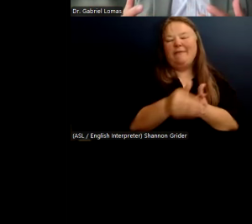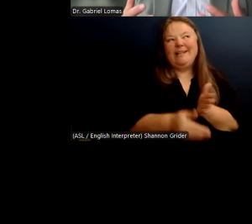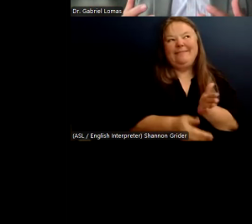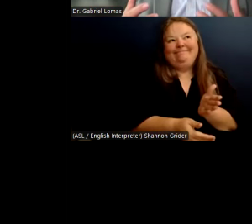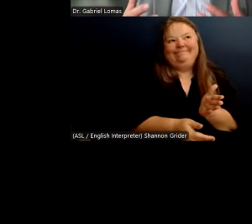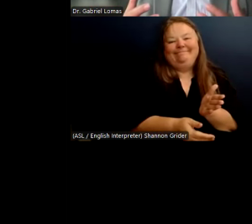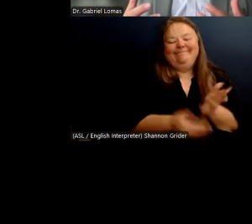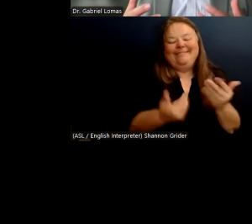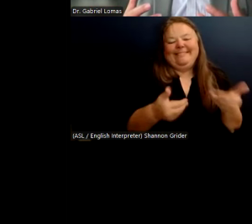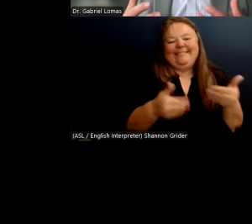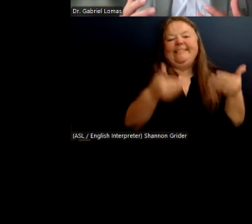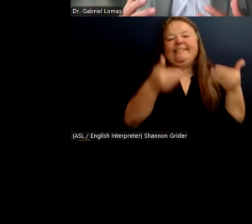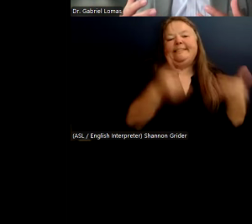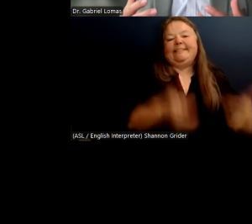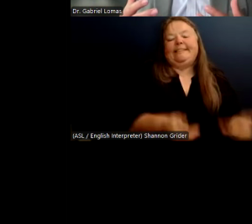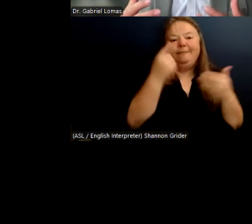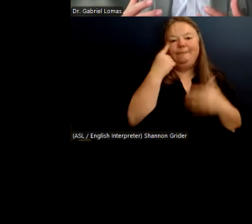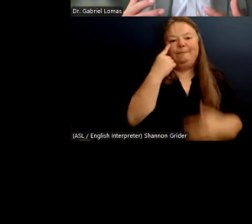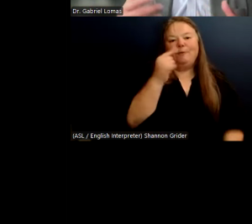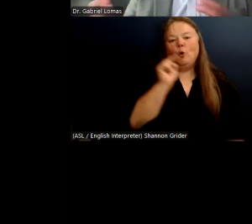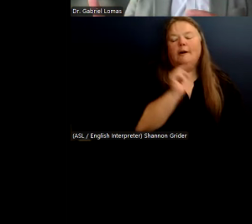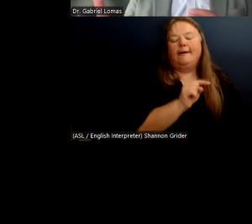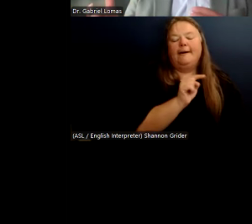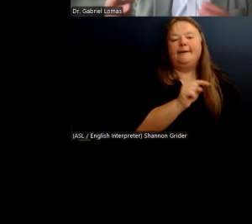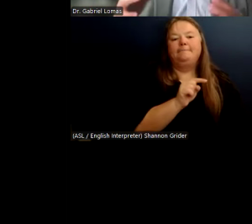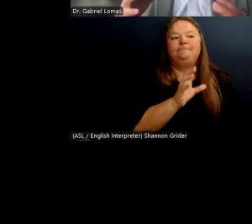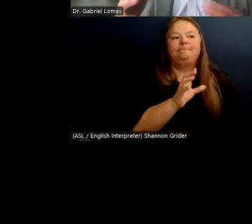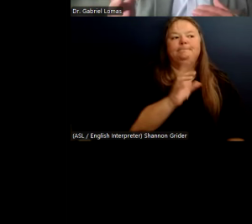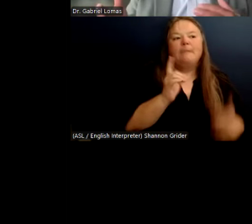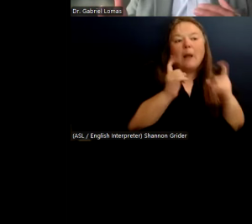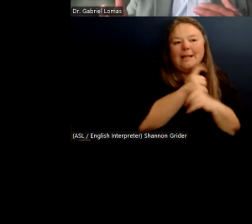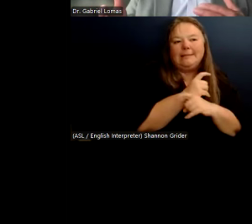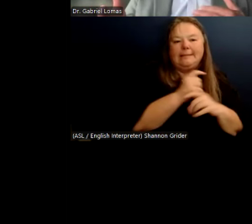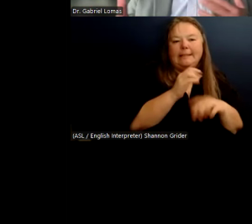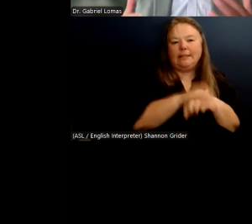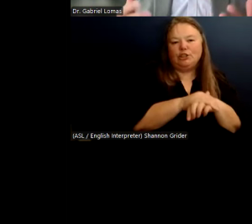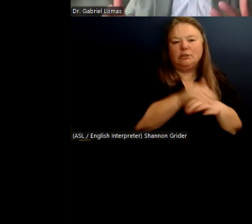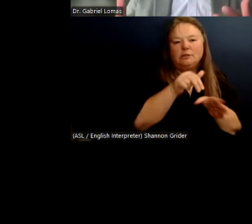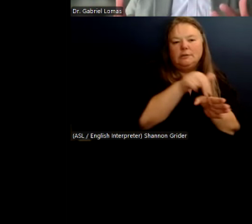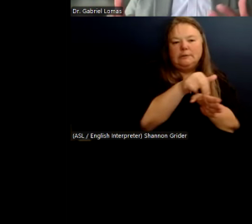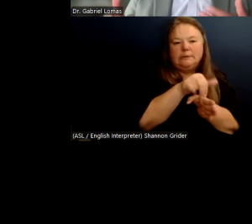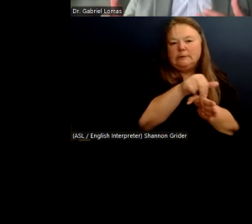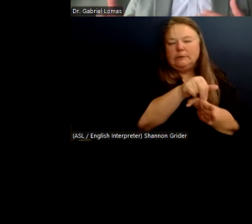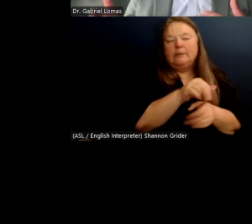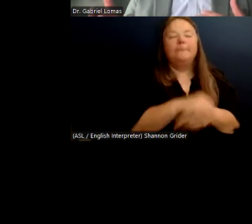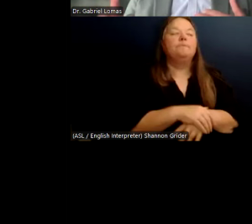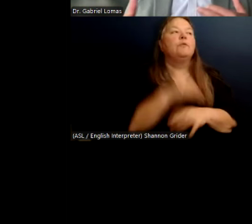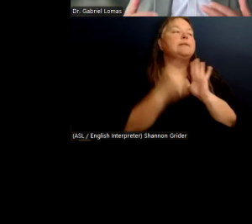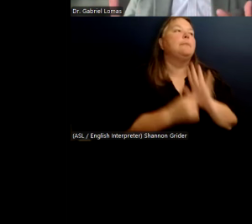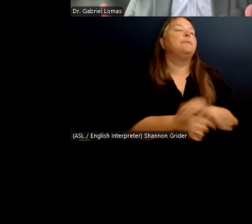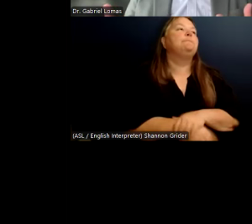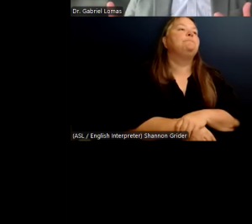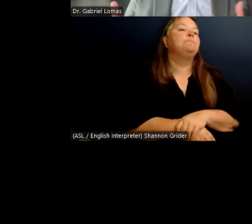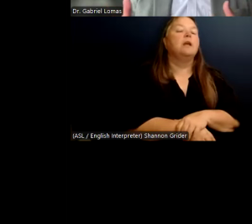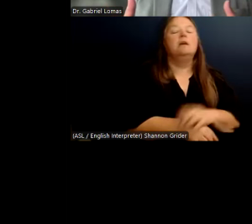very heavily weighted in complicated English. Like, for example, asking questions that have